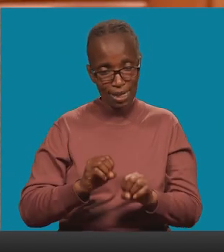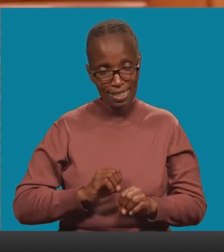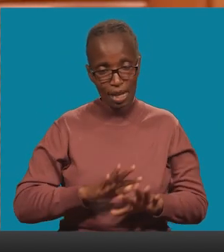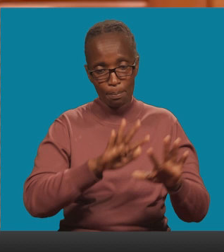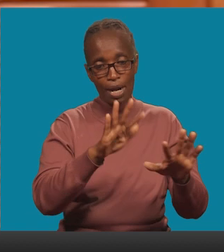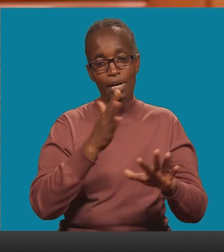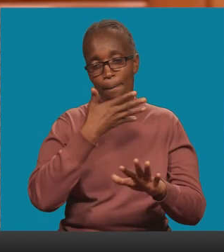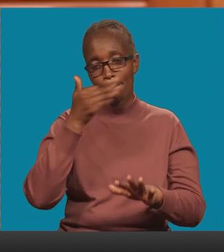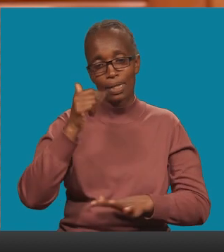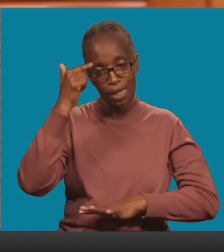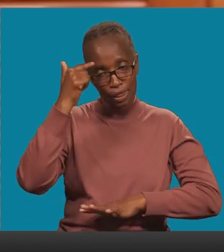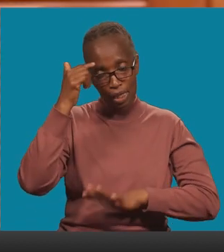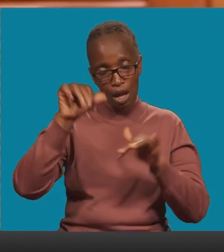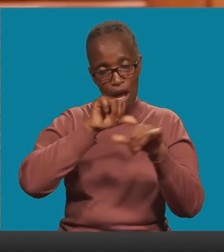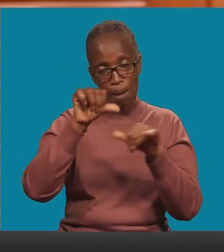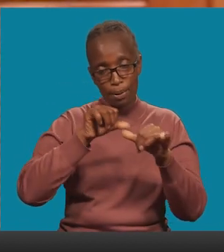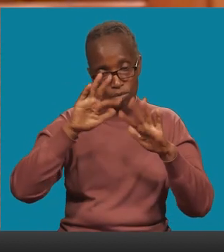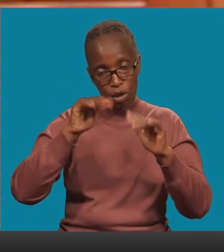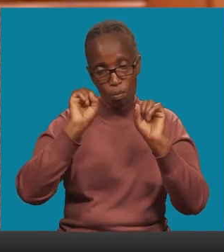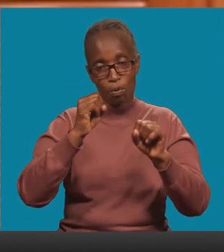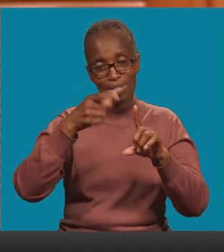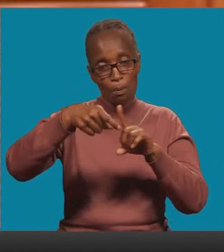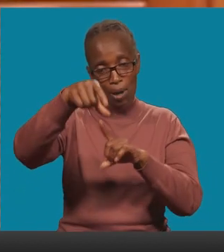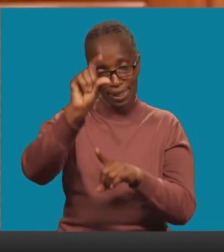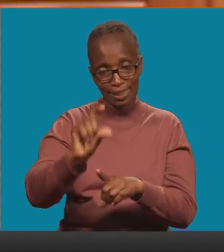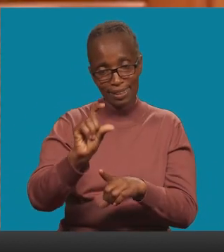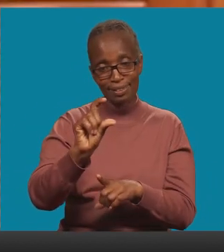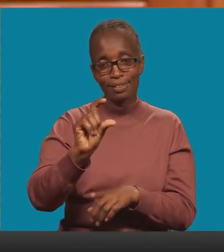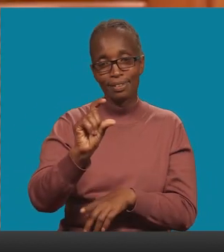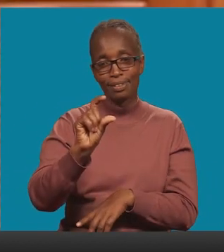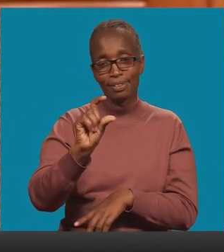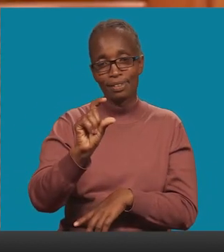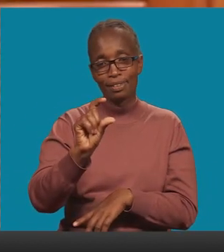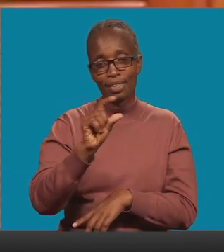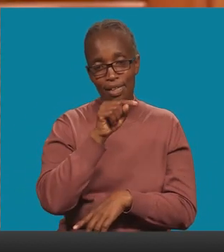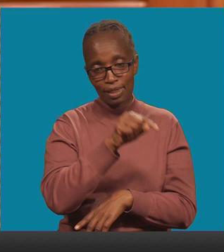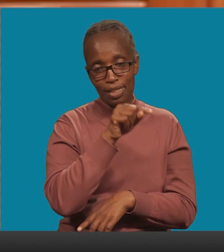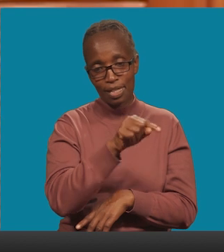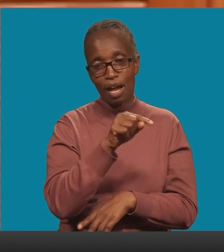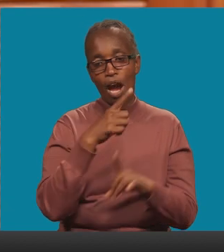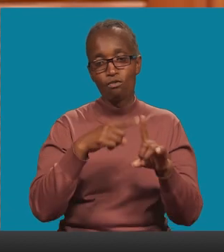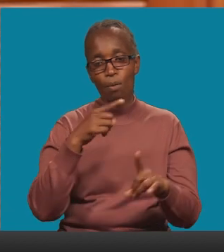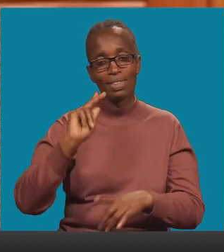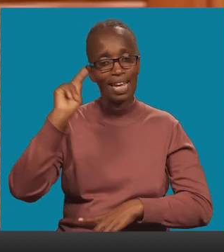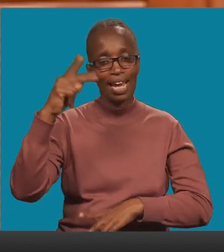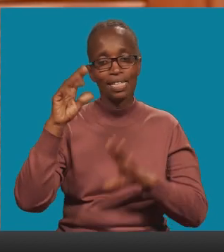please think of how you can increase the offtake from the Kenyan farmer.